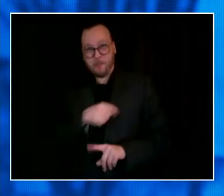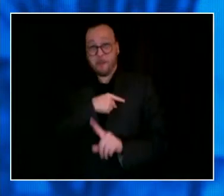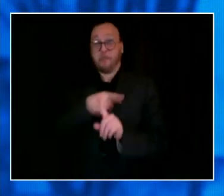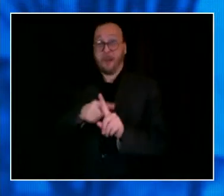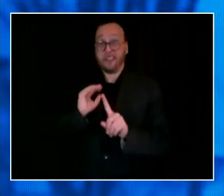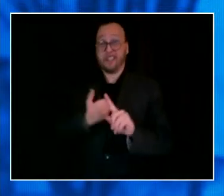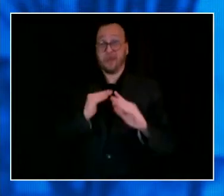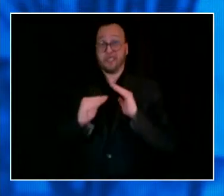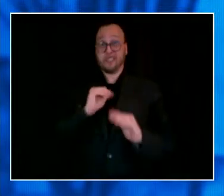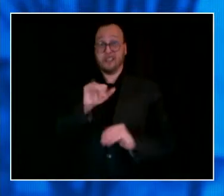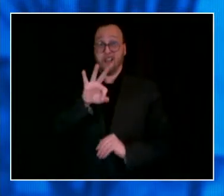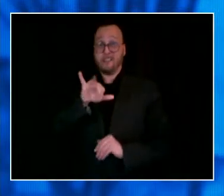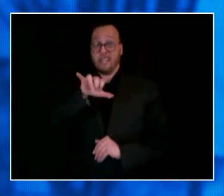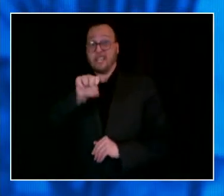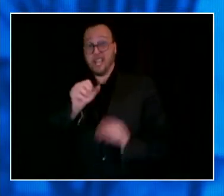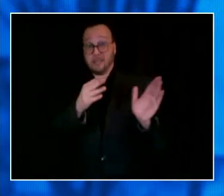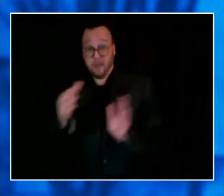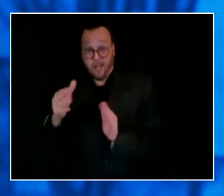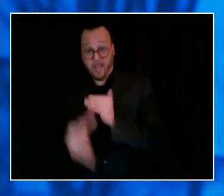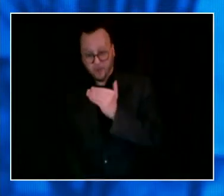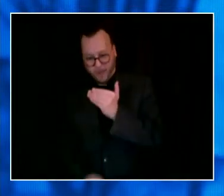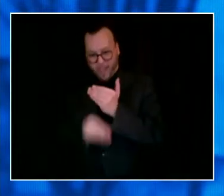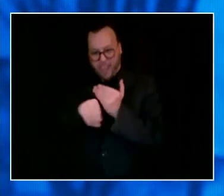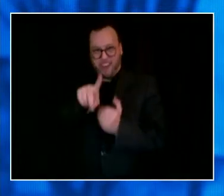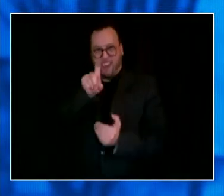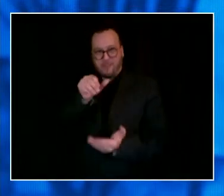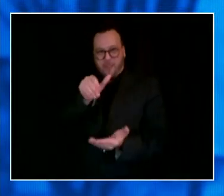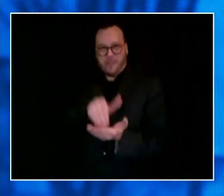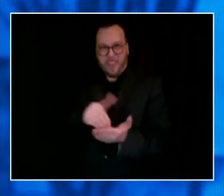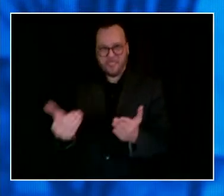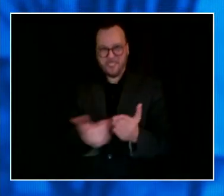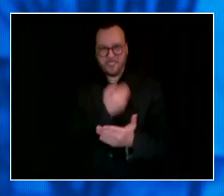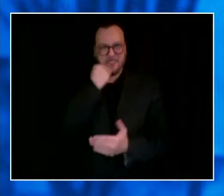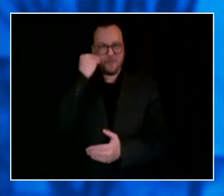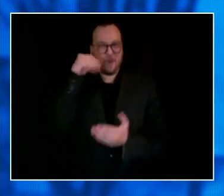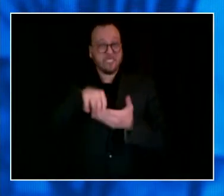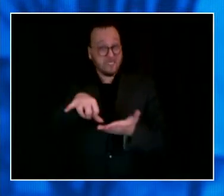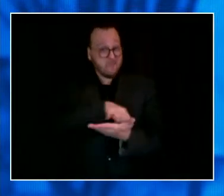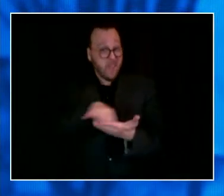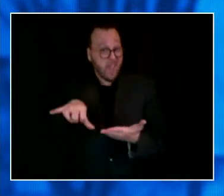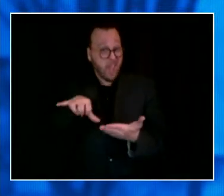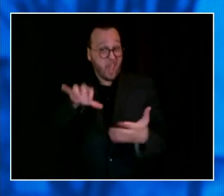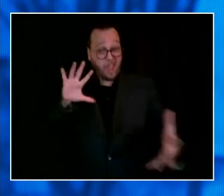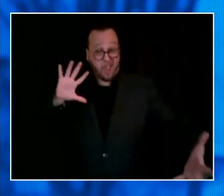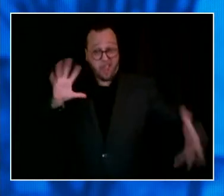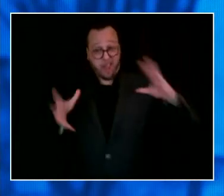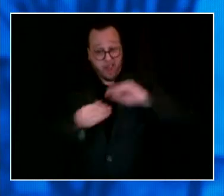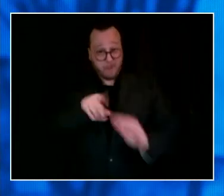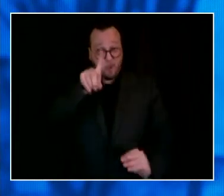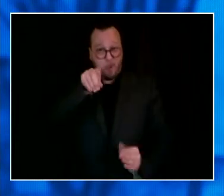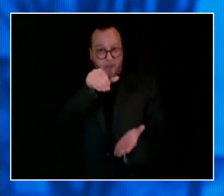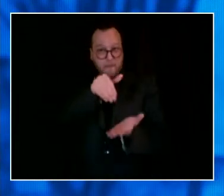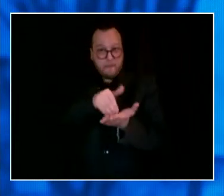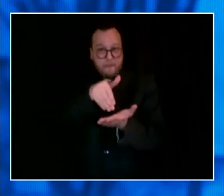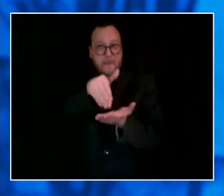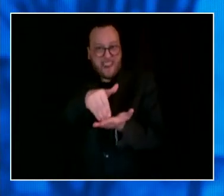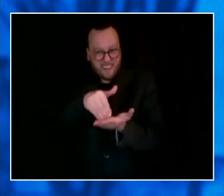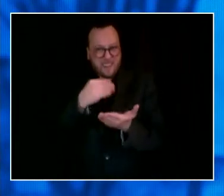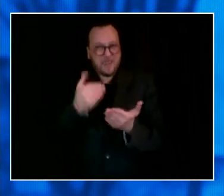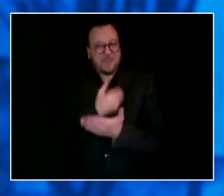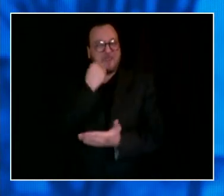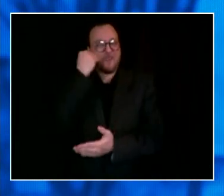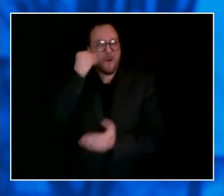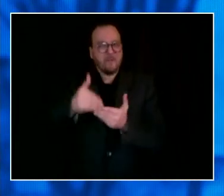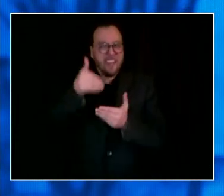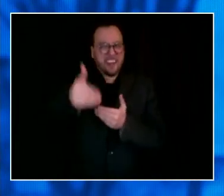plan to add 100,000 new homes in Manhattan, reach a total of 1 million homes in the next decade.